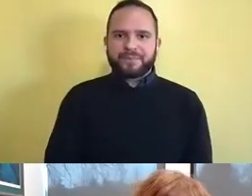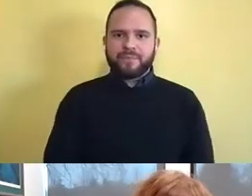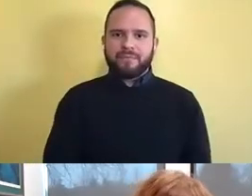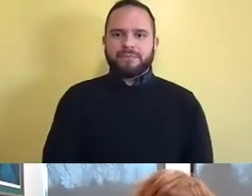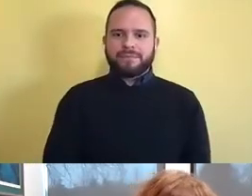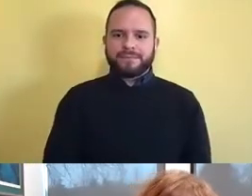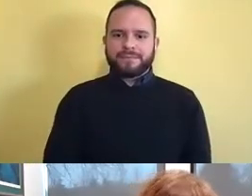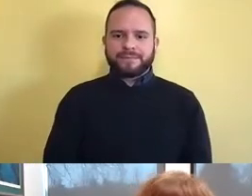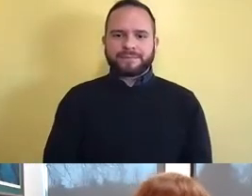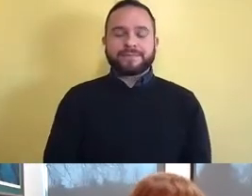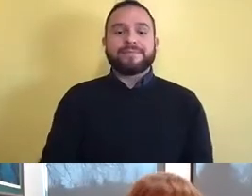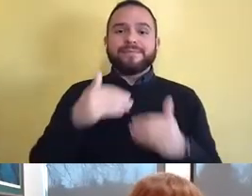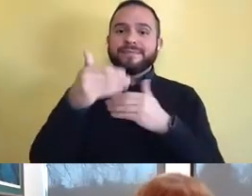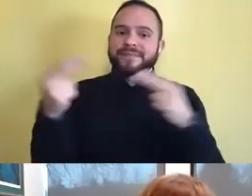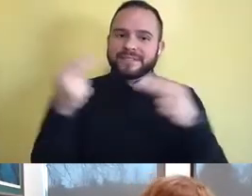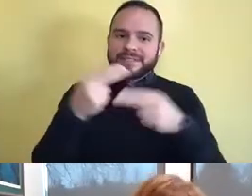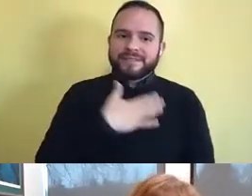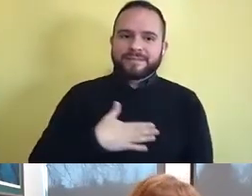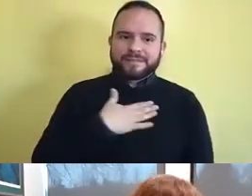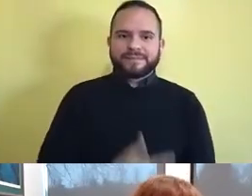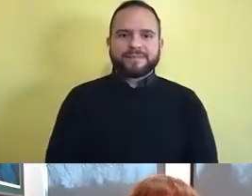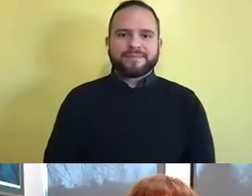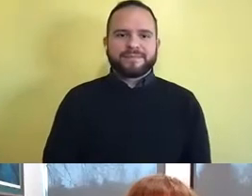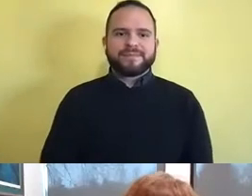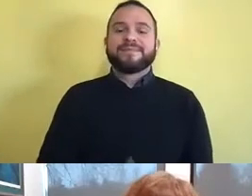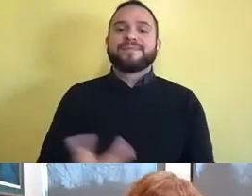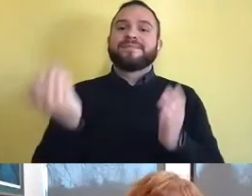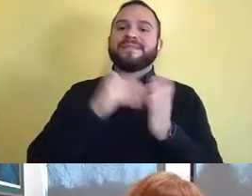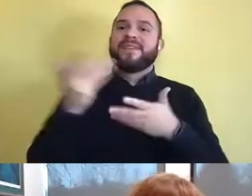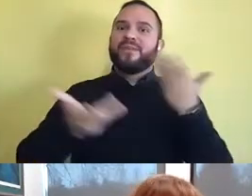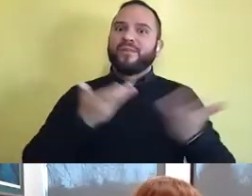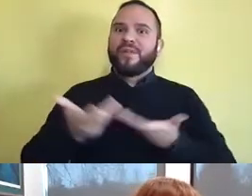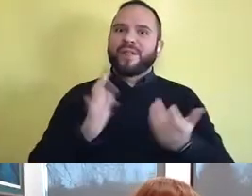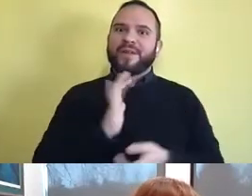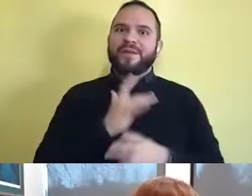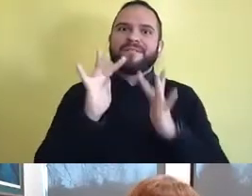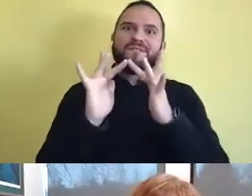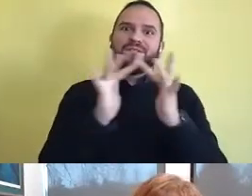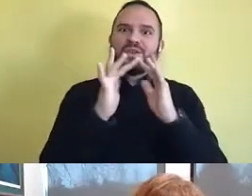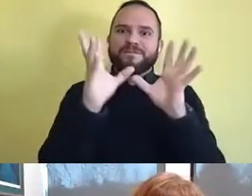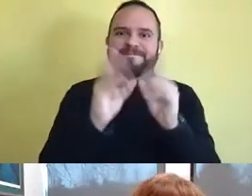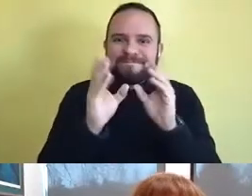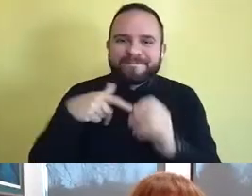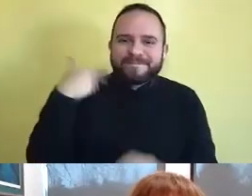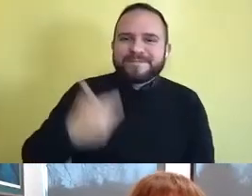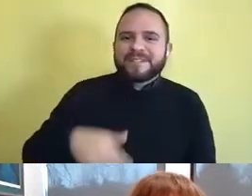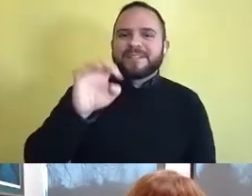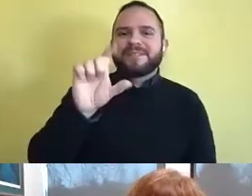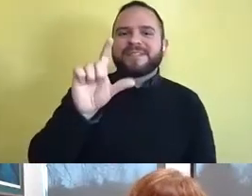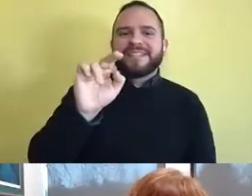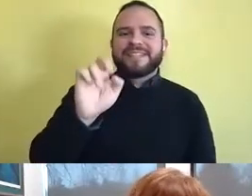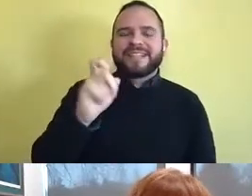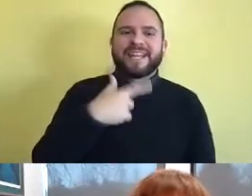kfgrantprogram@kesslerfoundation.org. Next slide, please. Again, welcome to our virtual symposium. I'm Elaine Katz, Senior Vice President